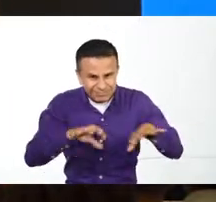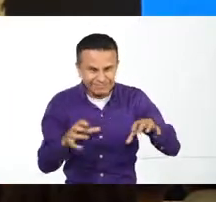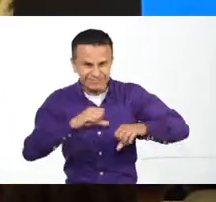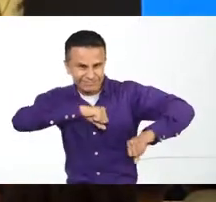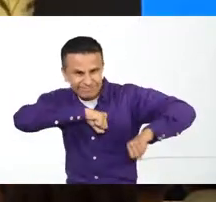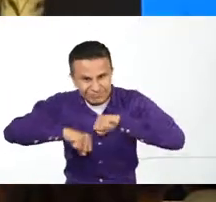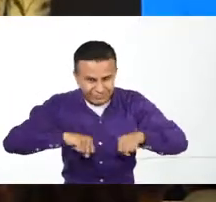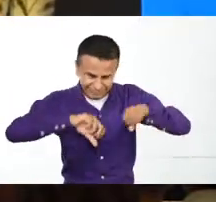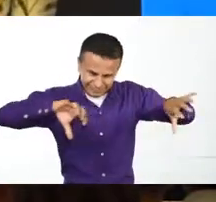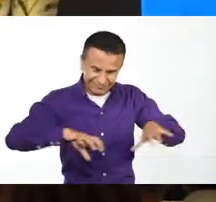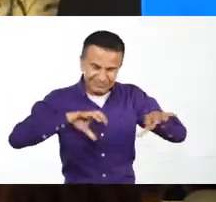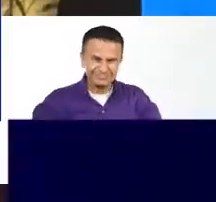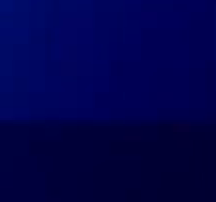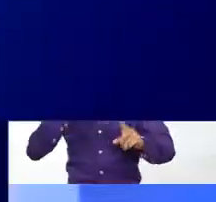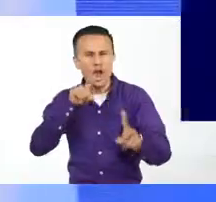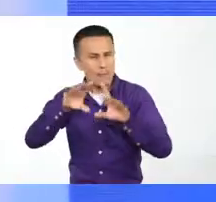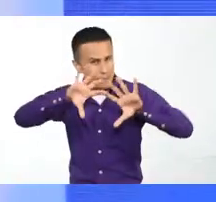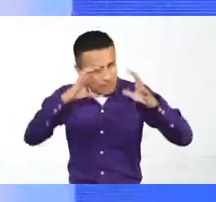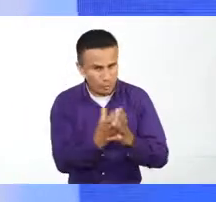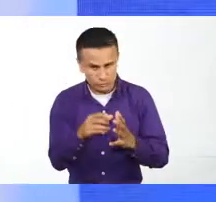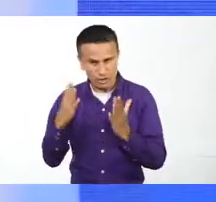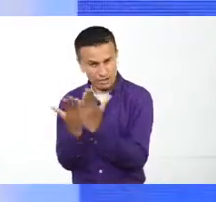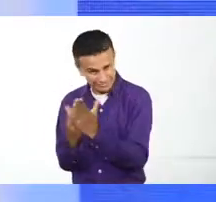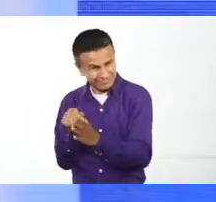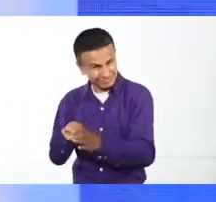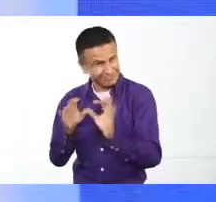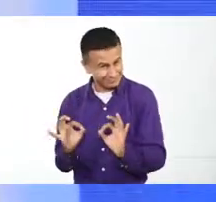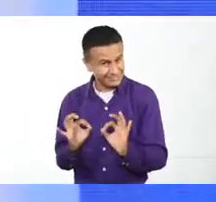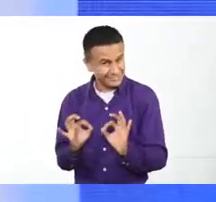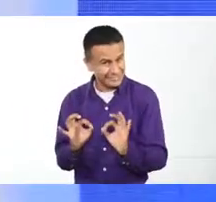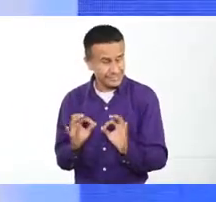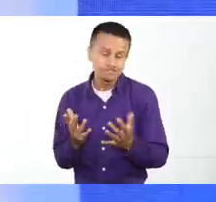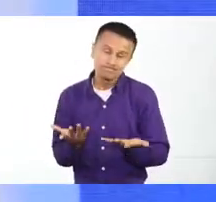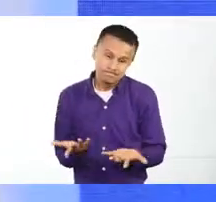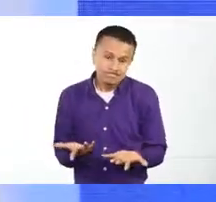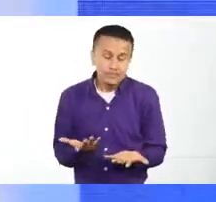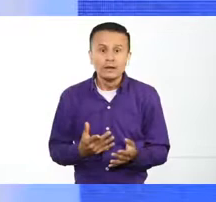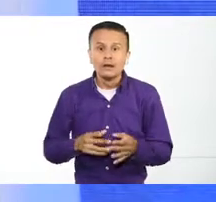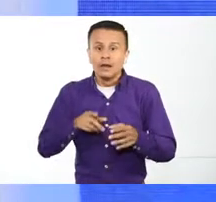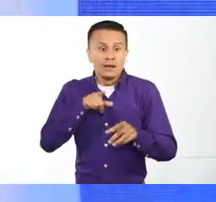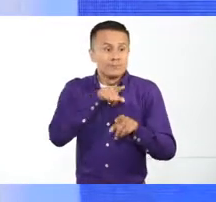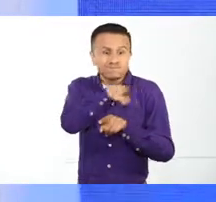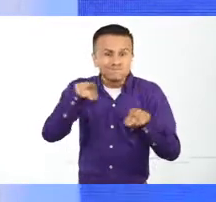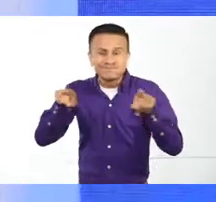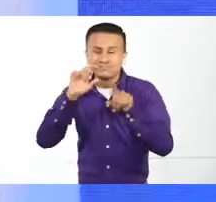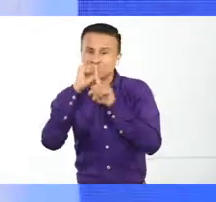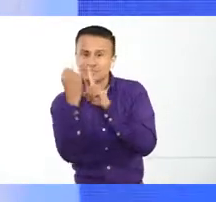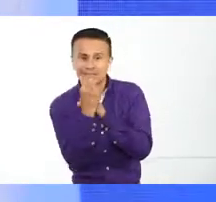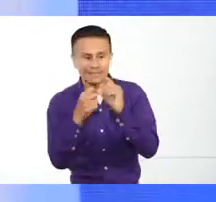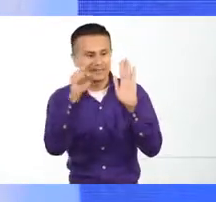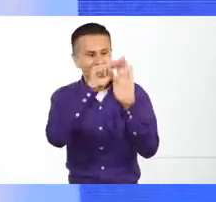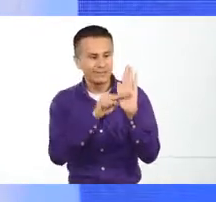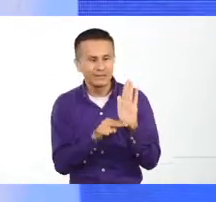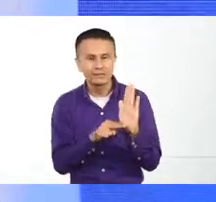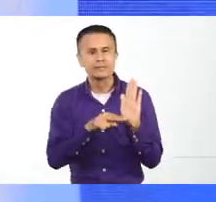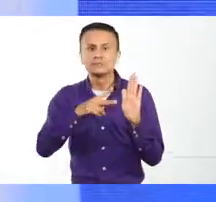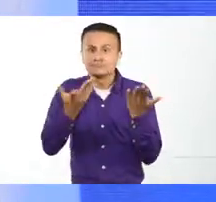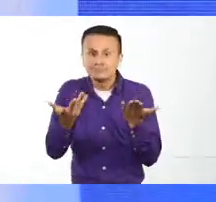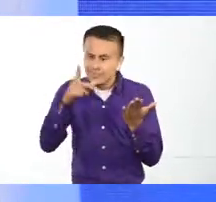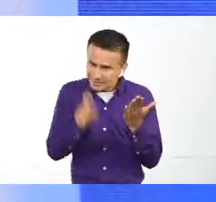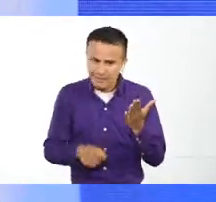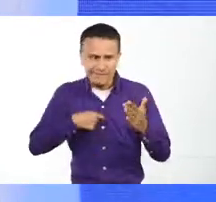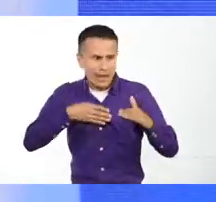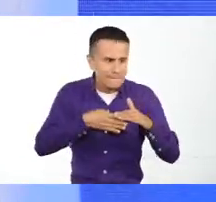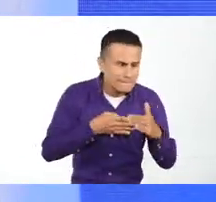we need to transform the world. Es importante que no consideremos como norma en nuestra sociedad que las personas no tengan